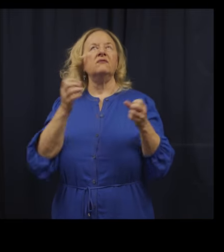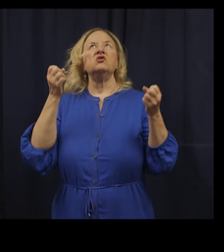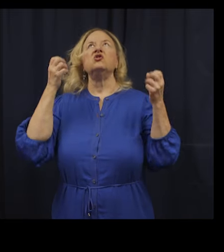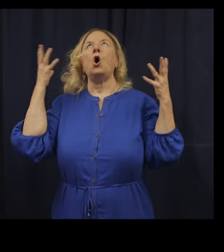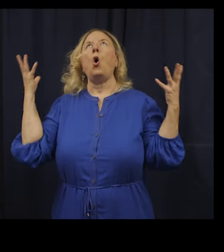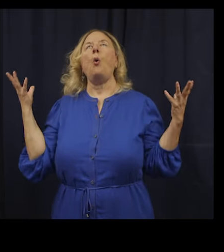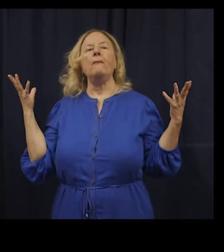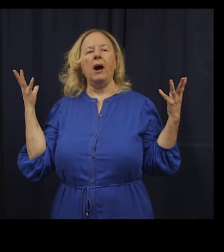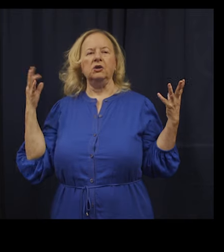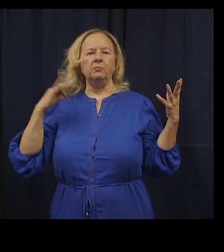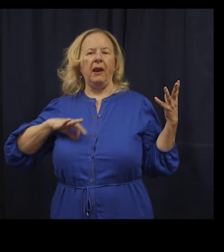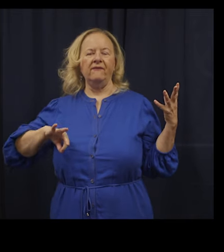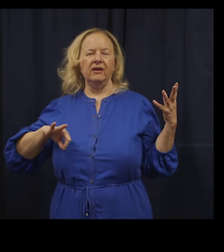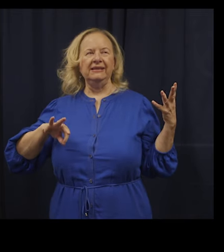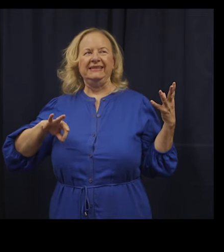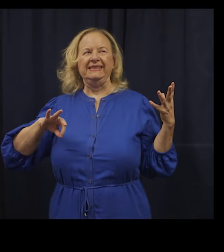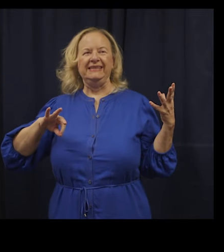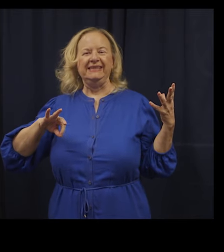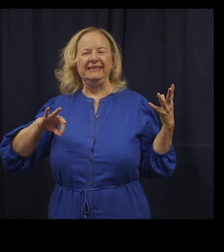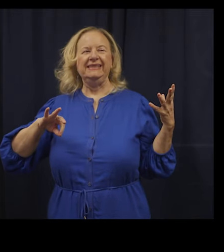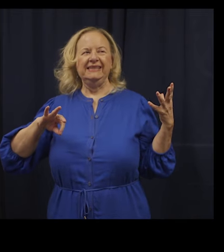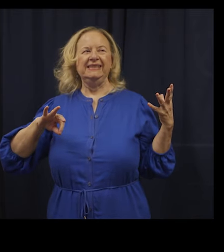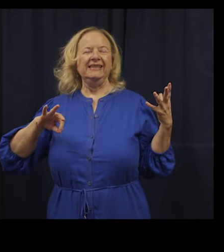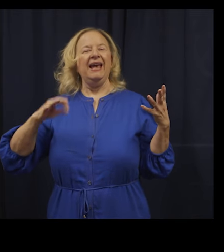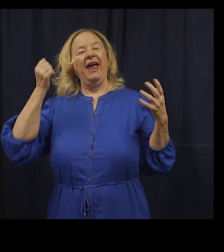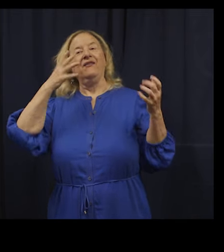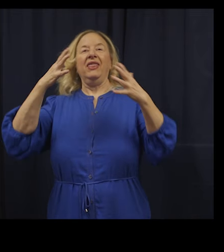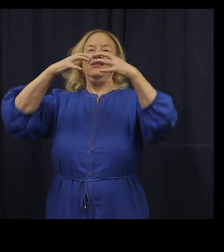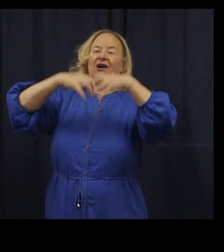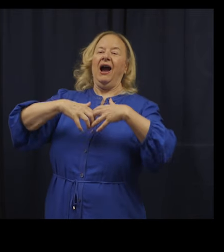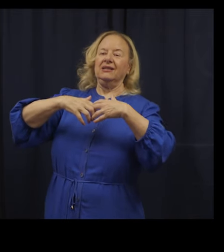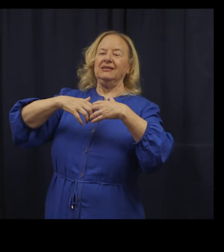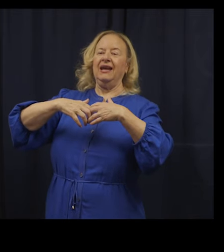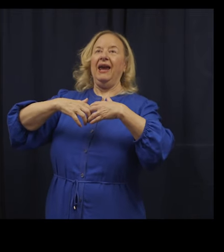for them, and in an instant, everything crashes.